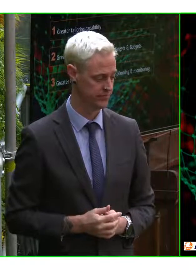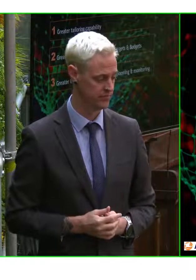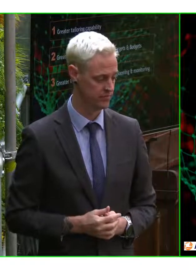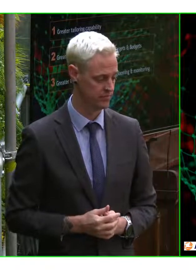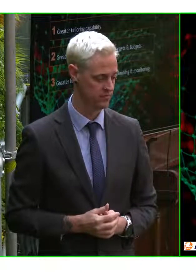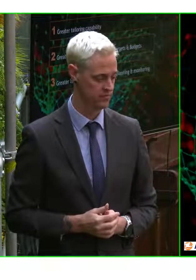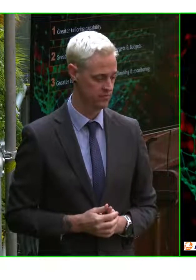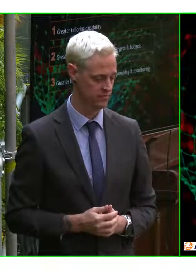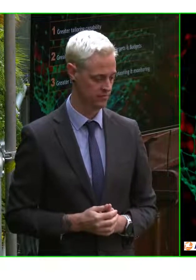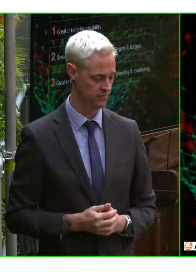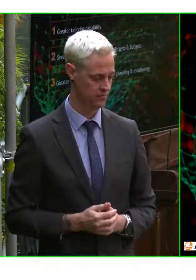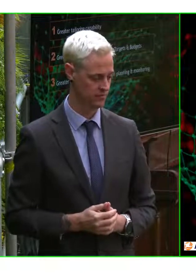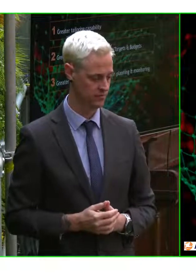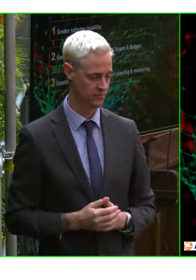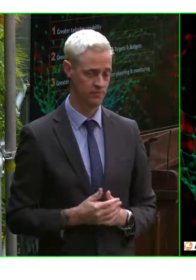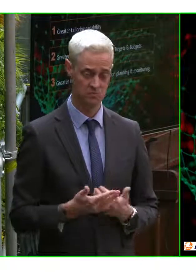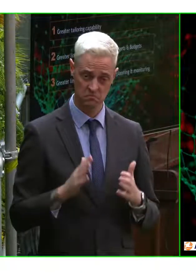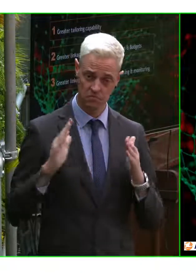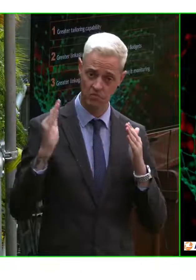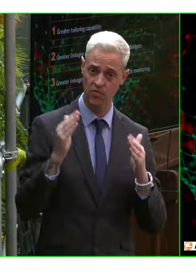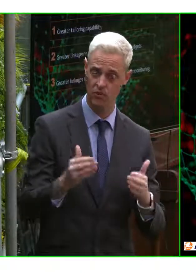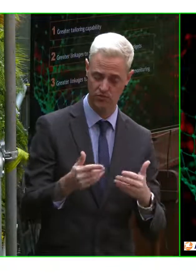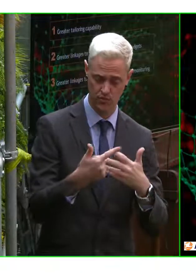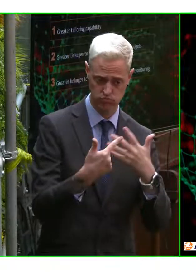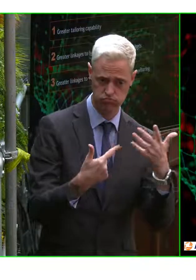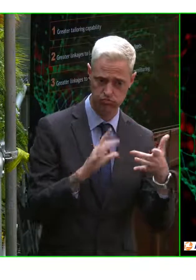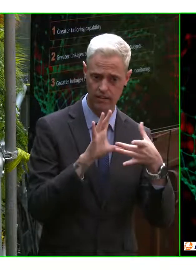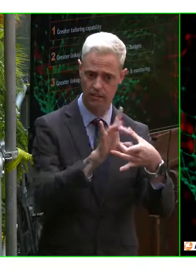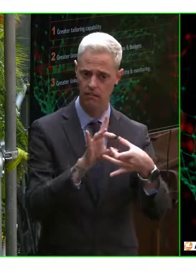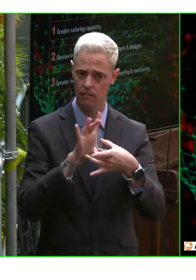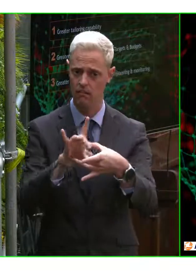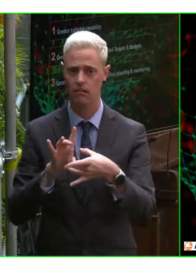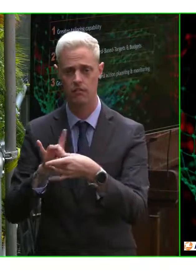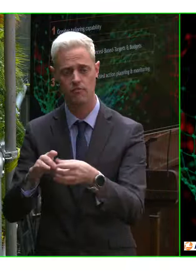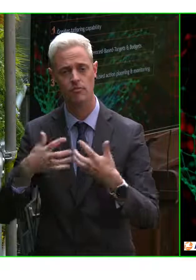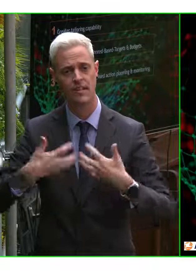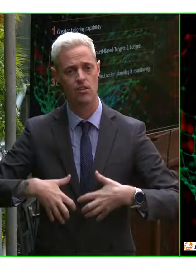mentioned. So really looking at other linkages that we can make. And I know,